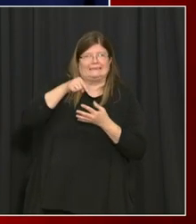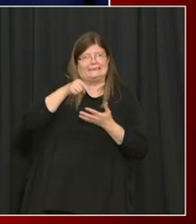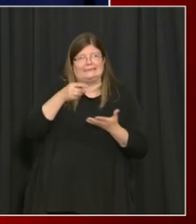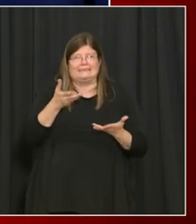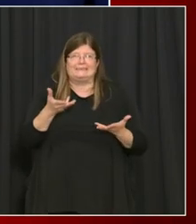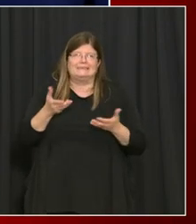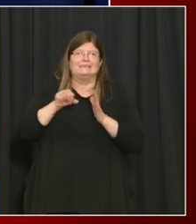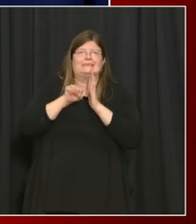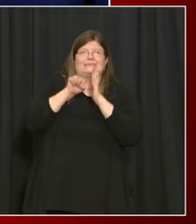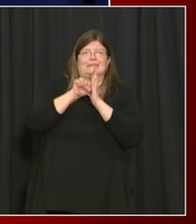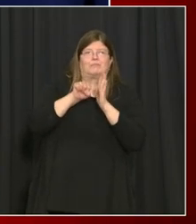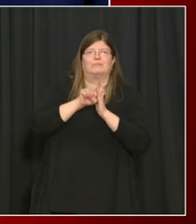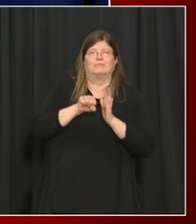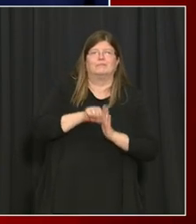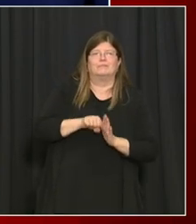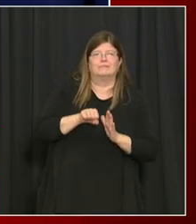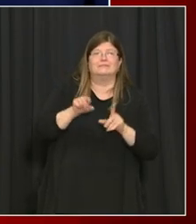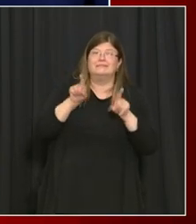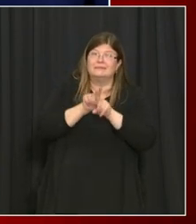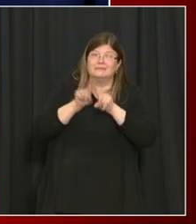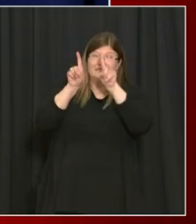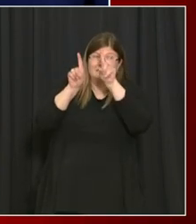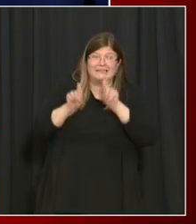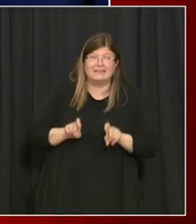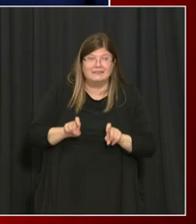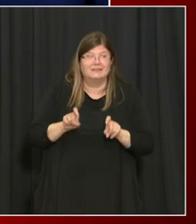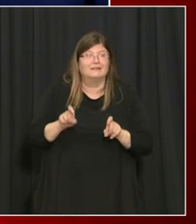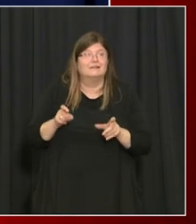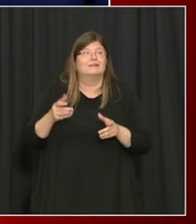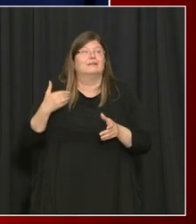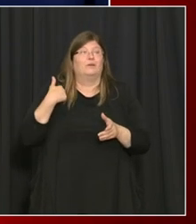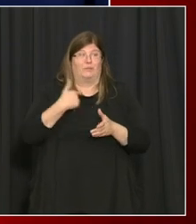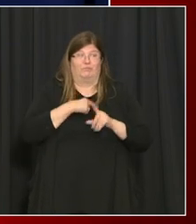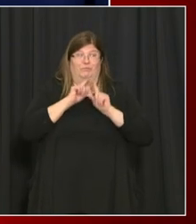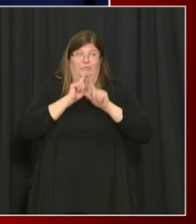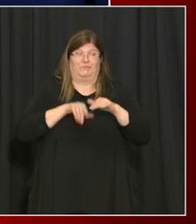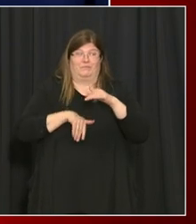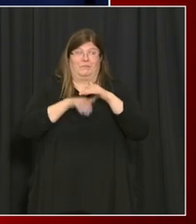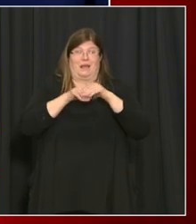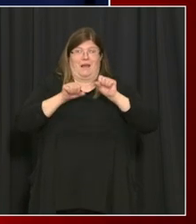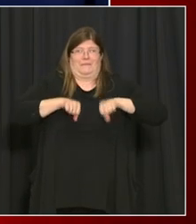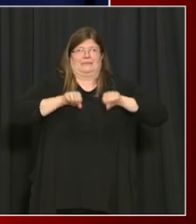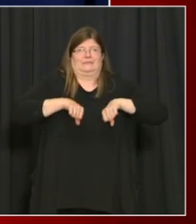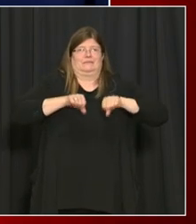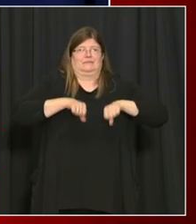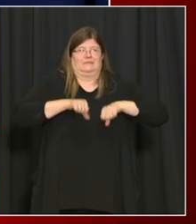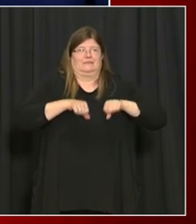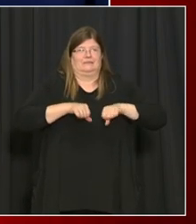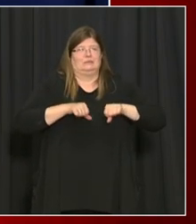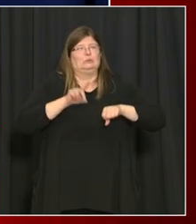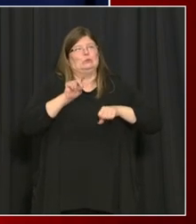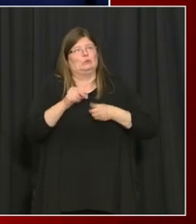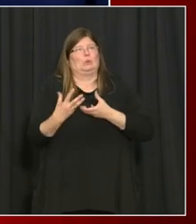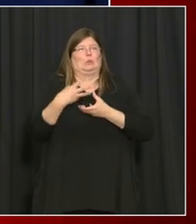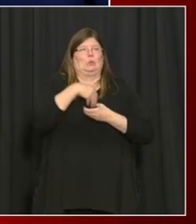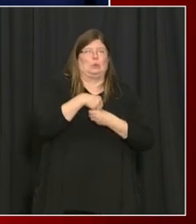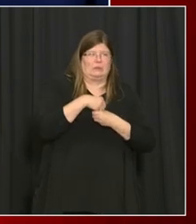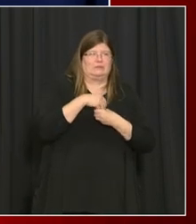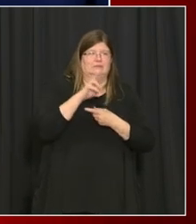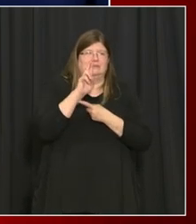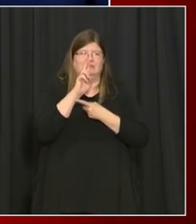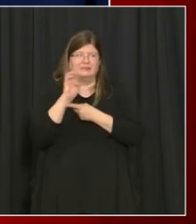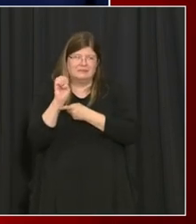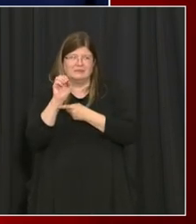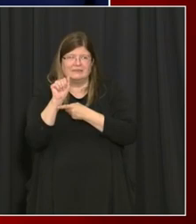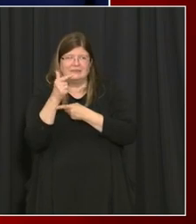and as well as testing. So again, when we report our capacity to do a test, we do include the reagent.